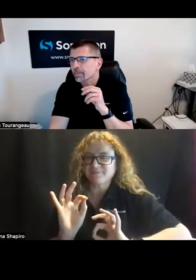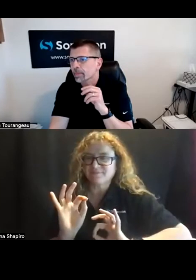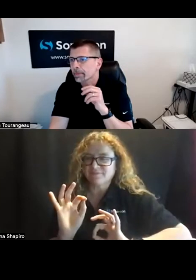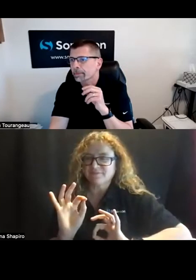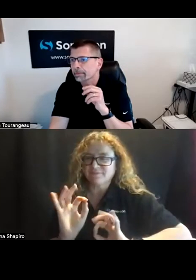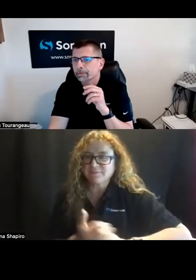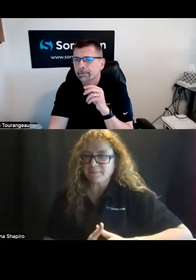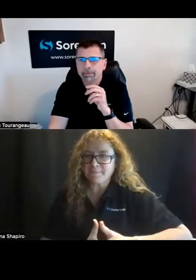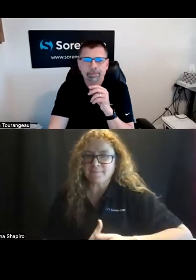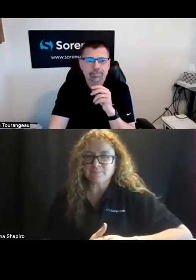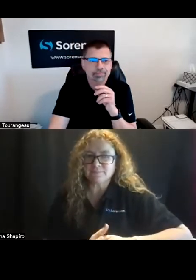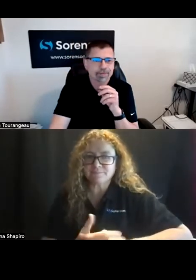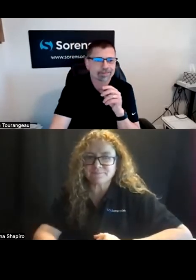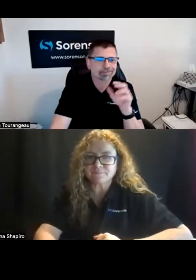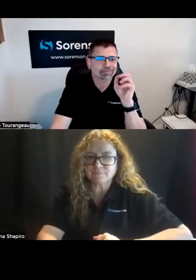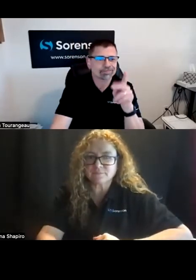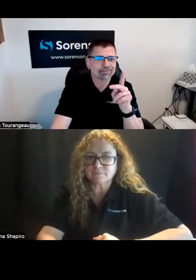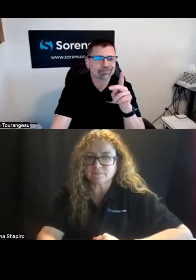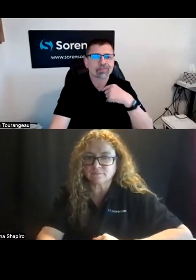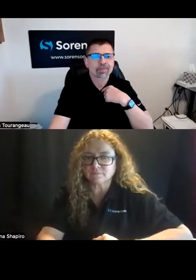Okay, and now we're both pinned.